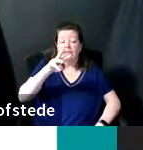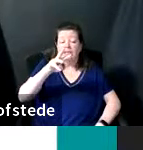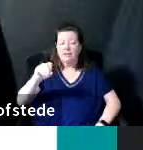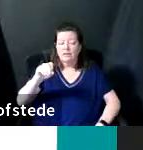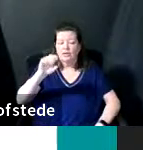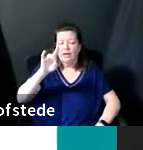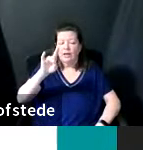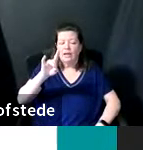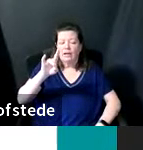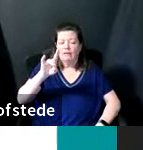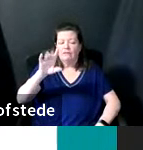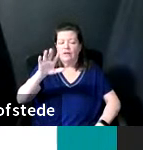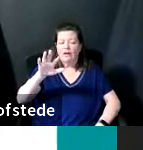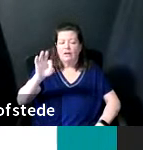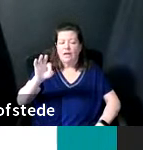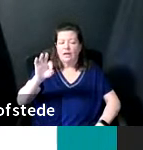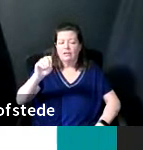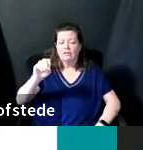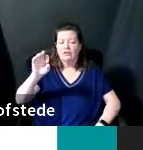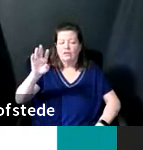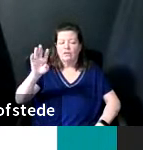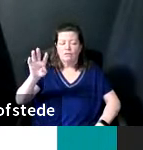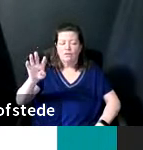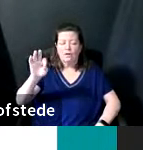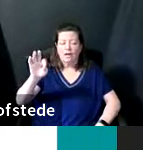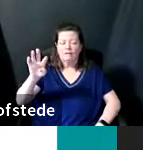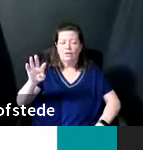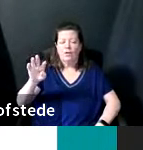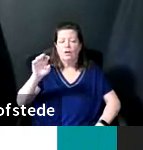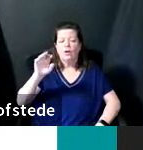360-859-0494 for Washington or